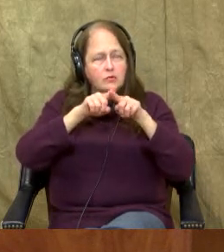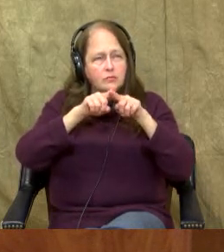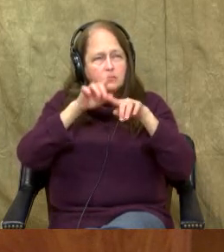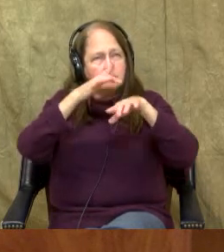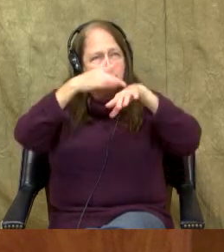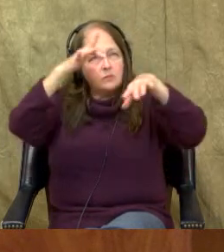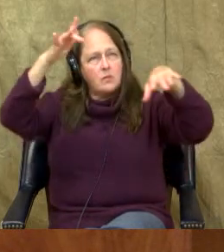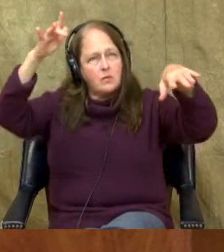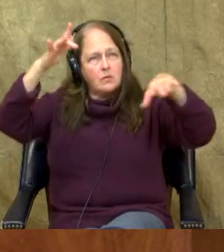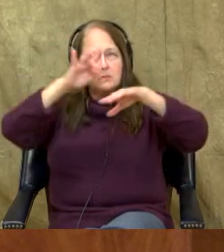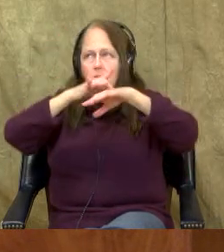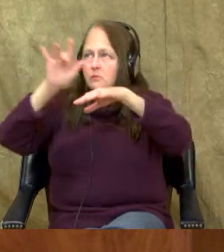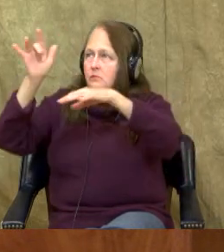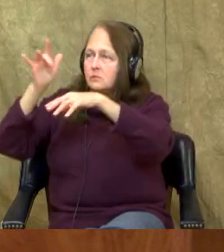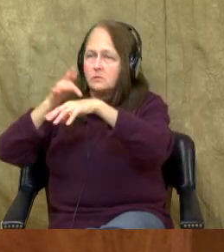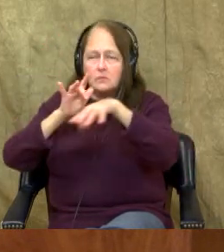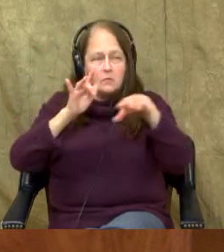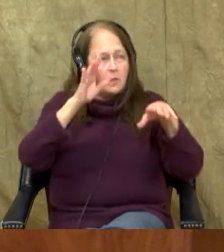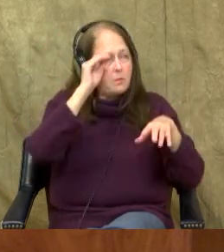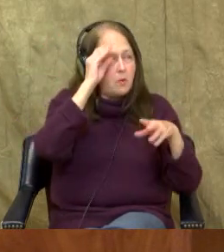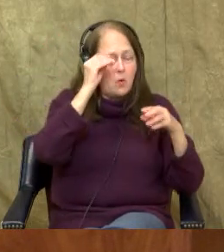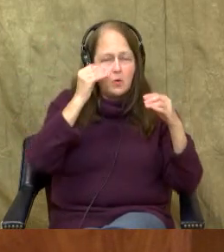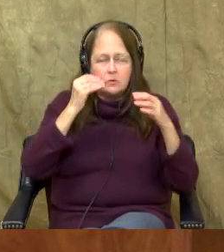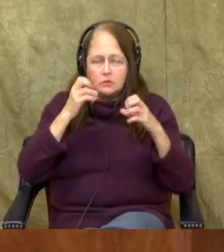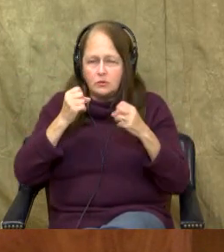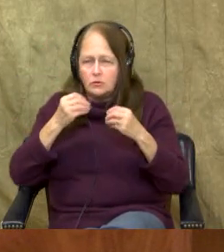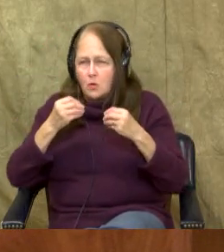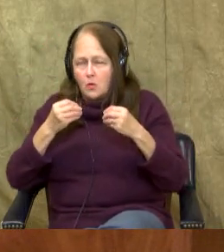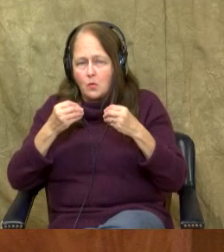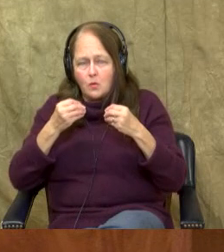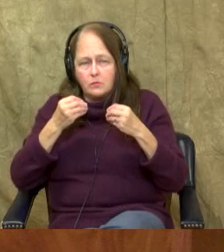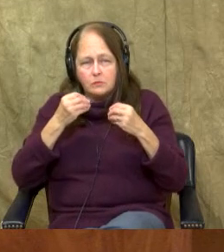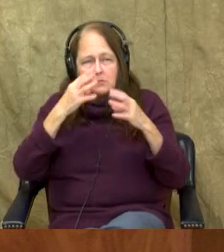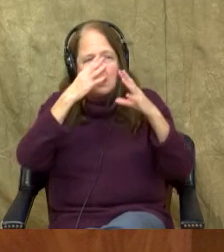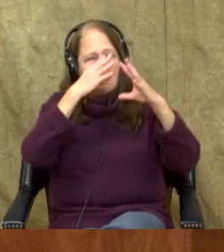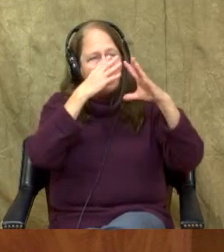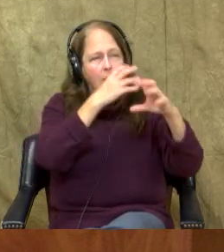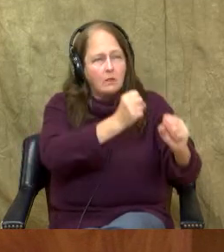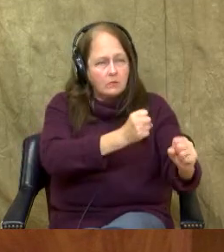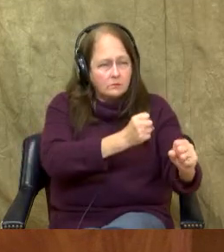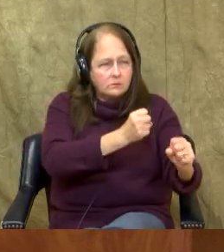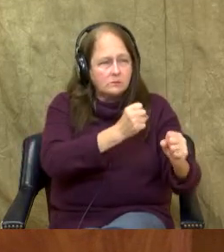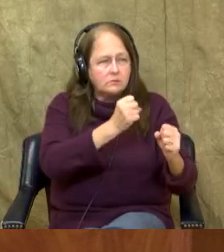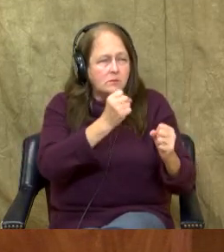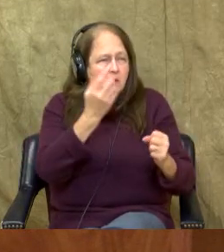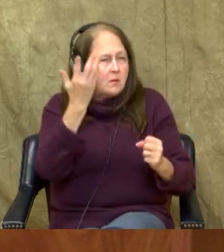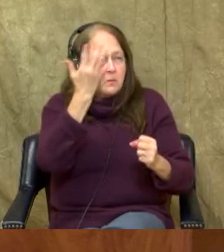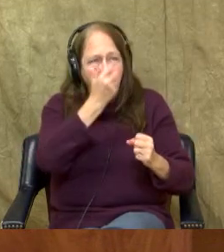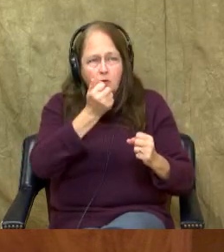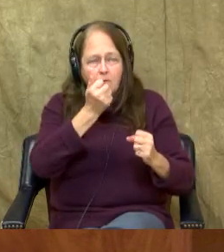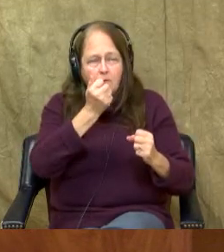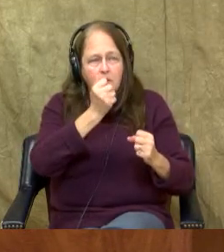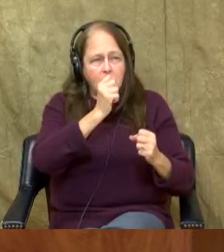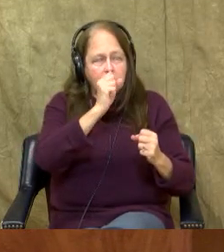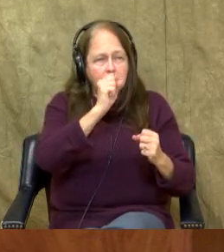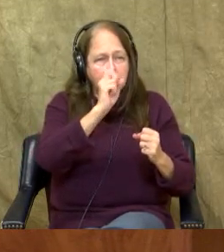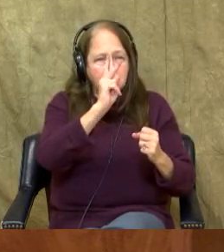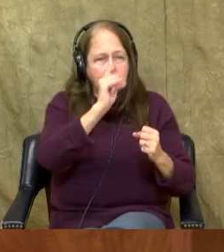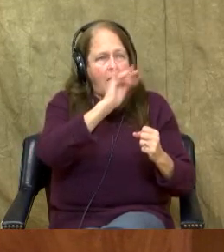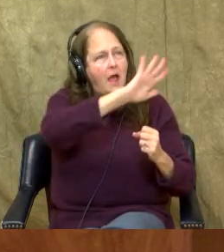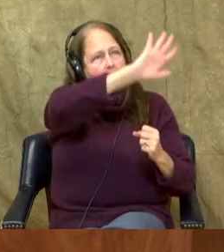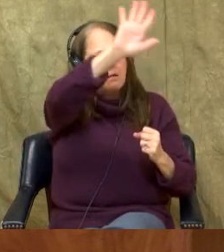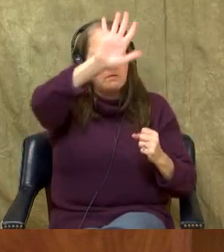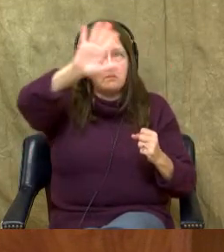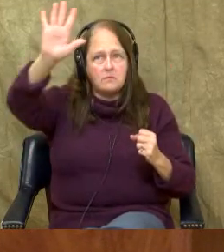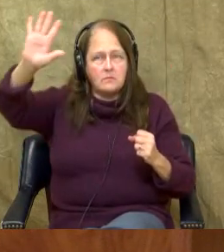statement explains how the boys are so mesmerized by the beautiful sky, they just can't